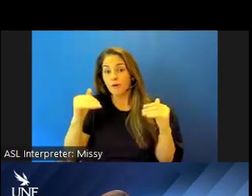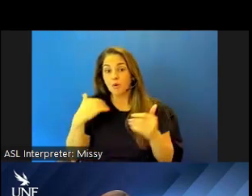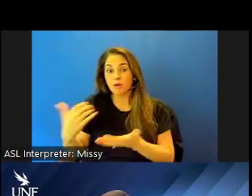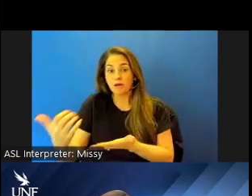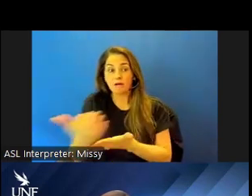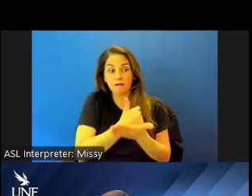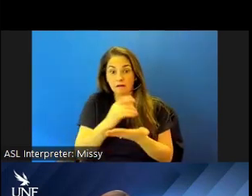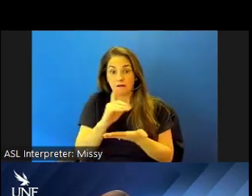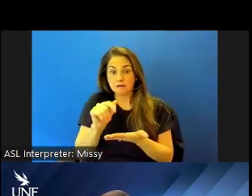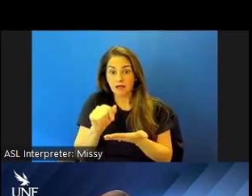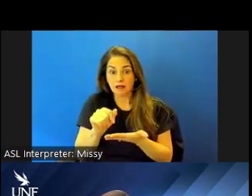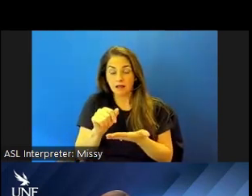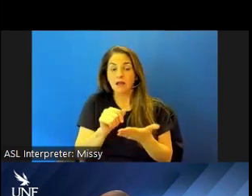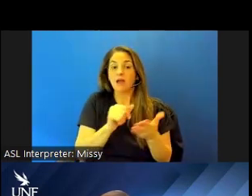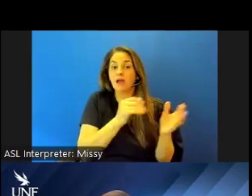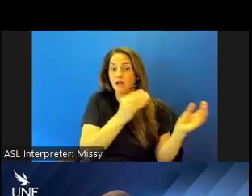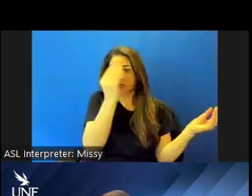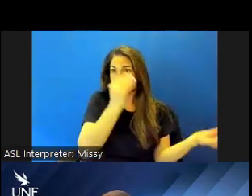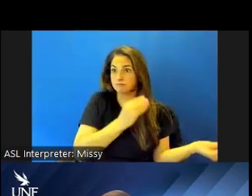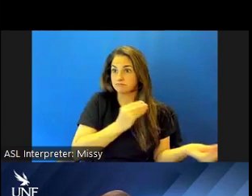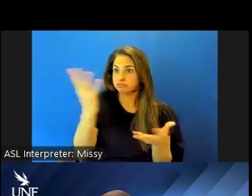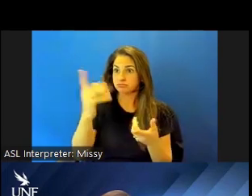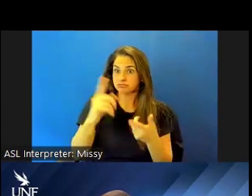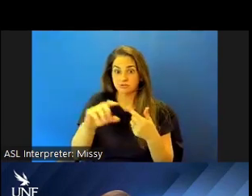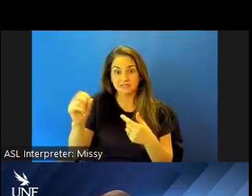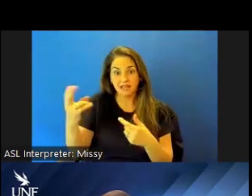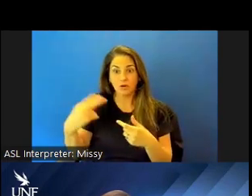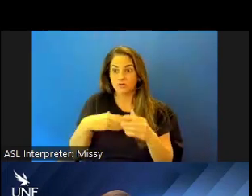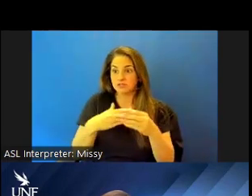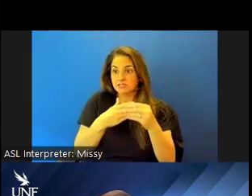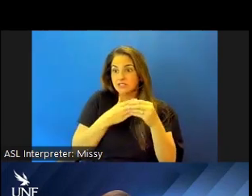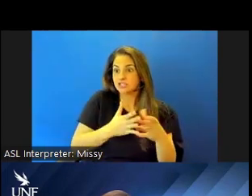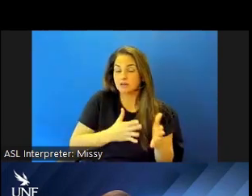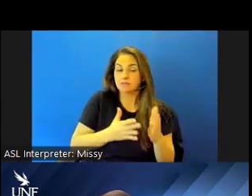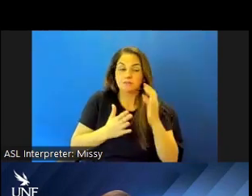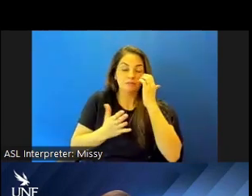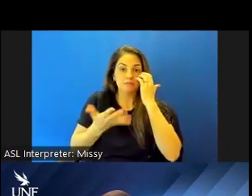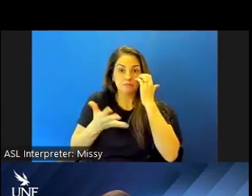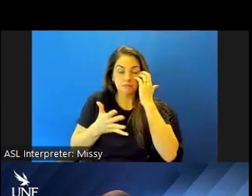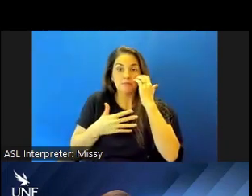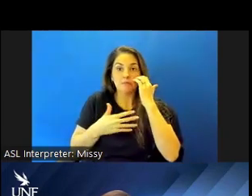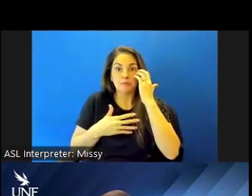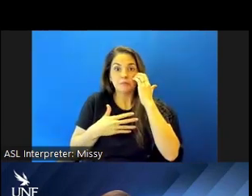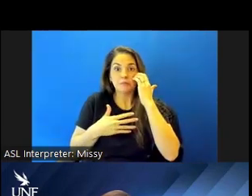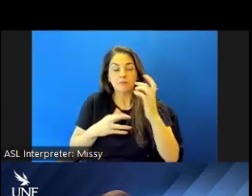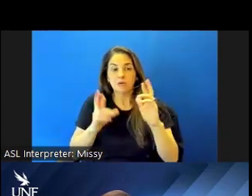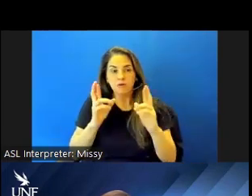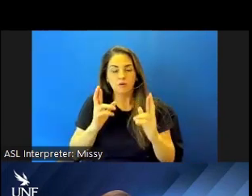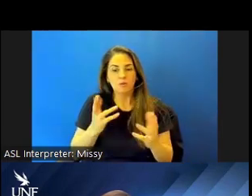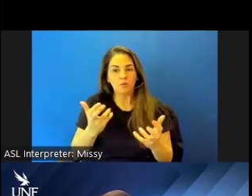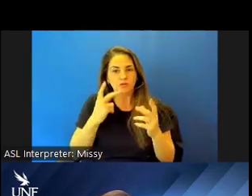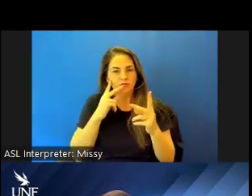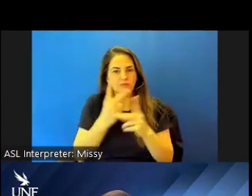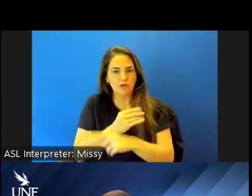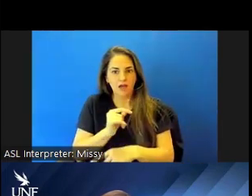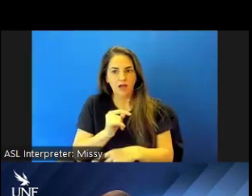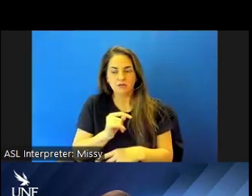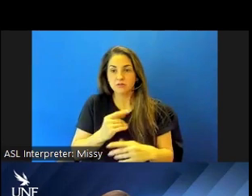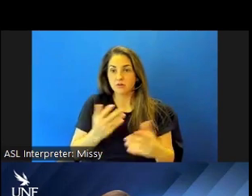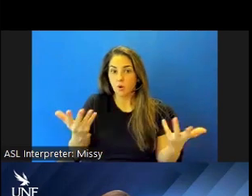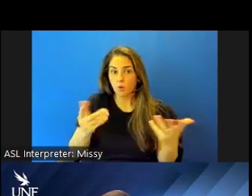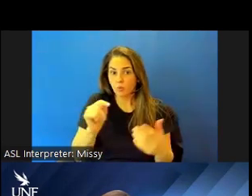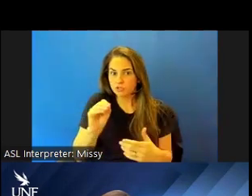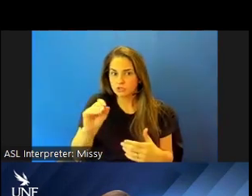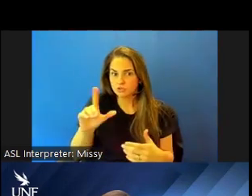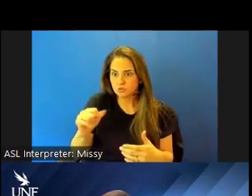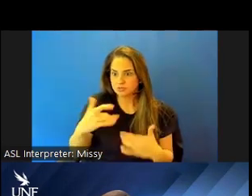we communicate this to our stakeholders and leadership is ideally, we'd like to figure out what tools are working